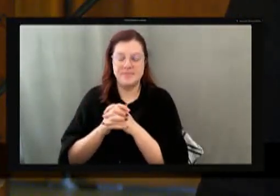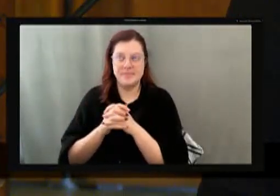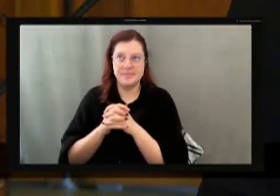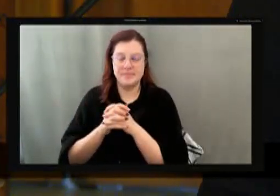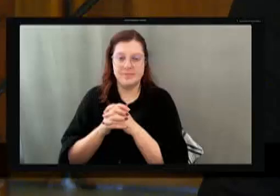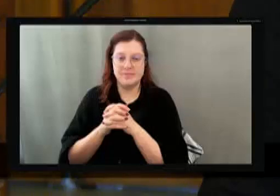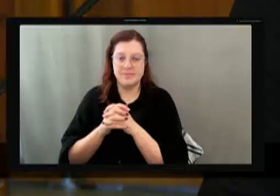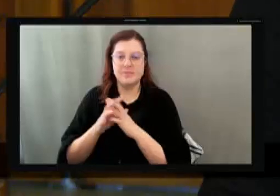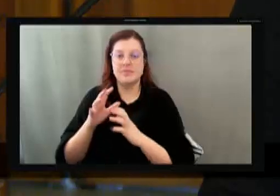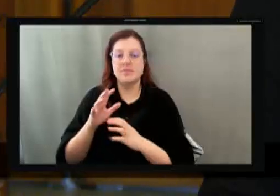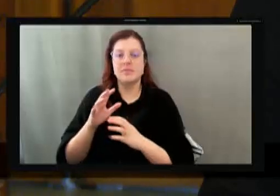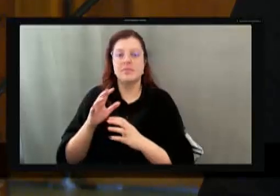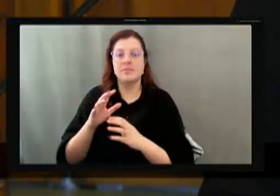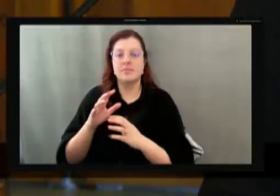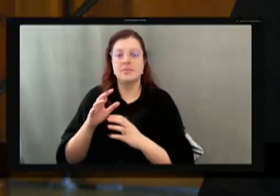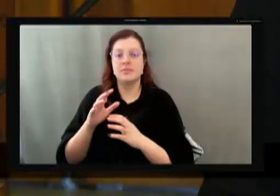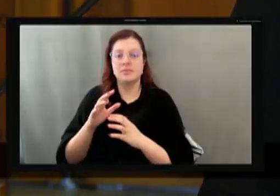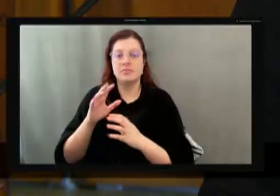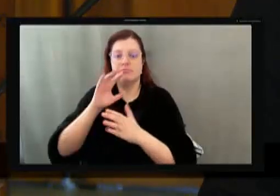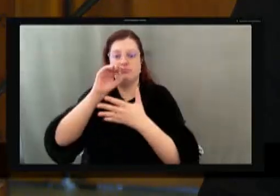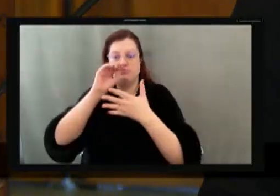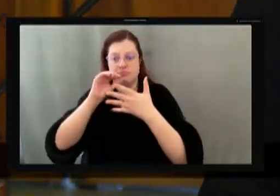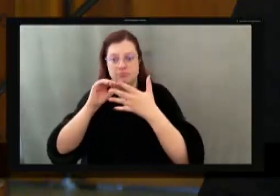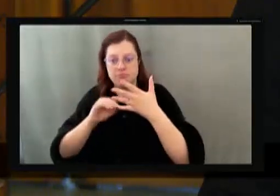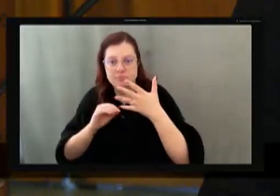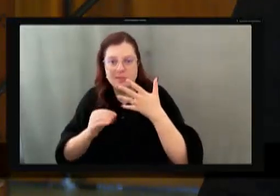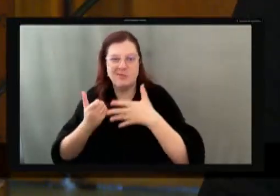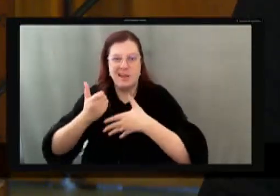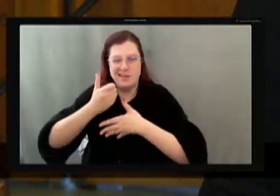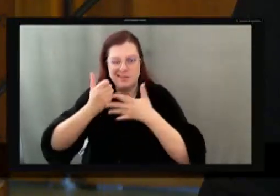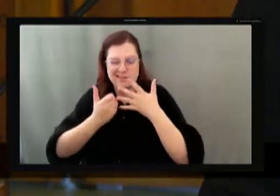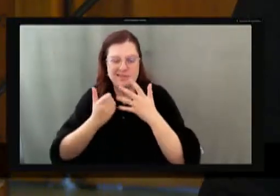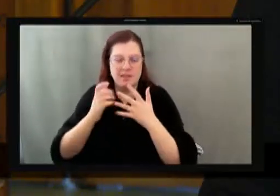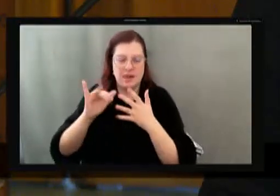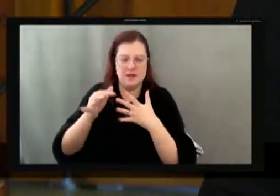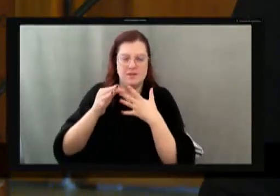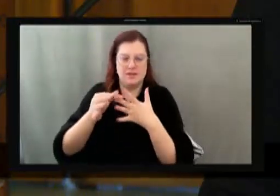indexed into a ranking, basically, that is guiding kind of your